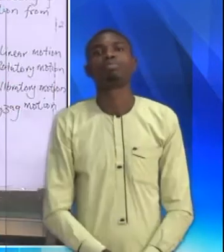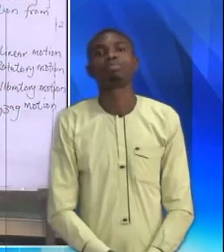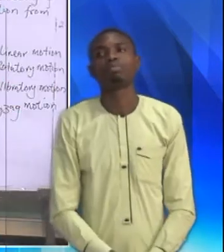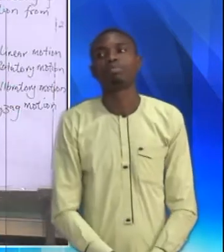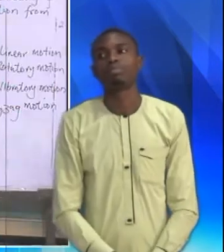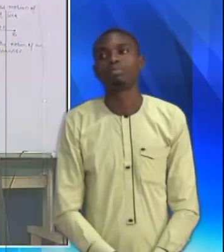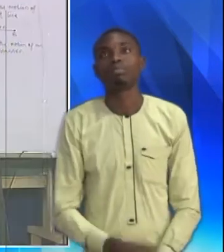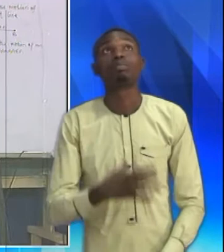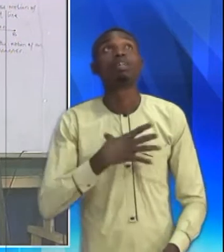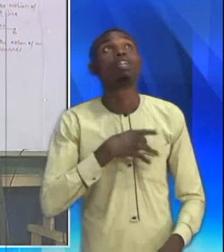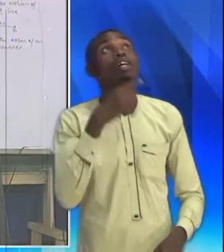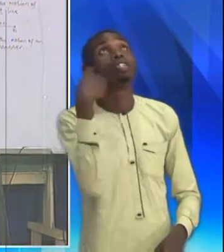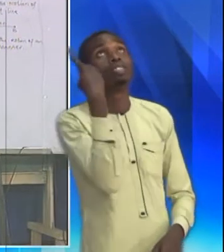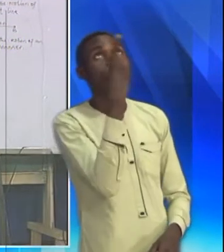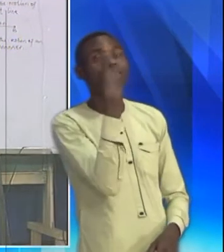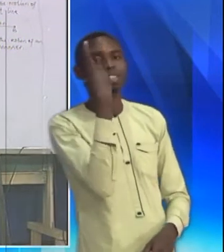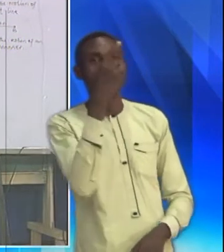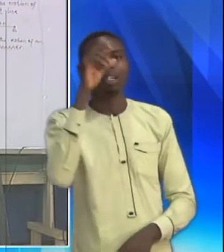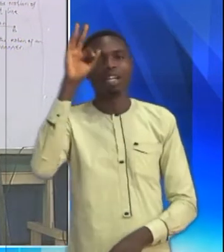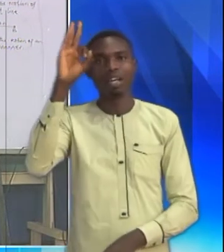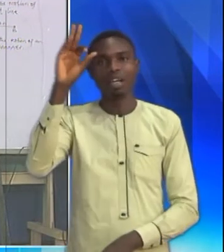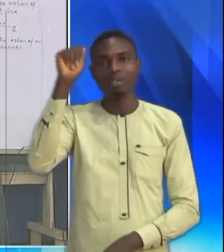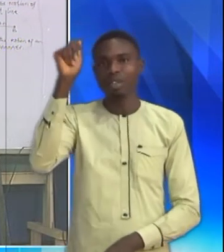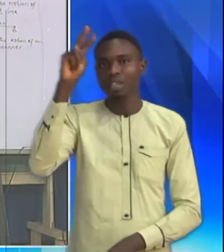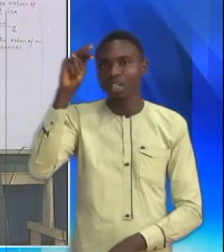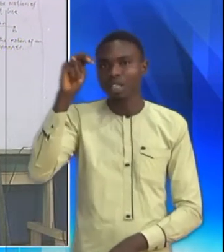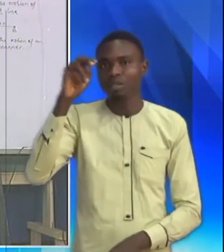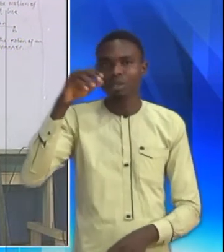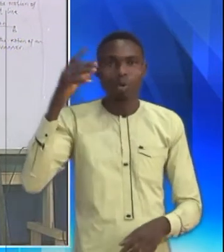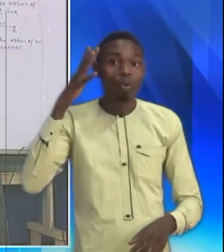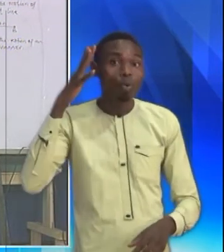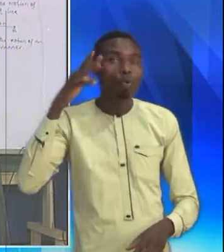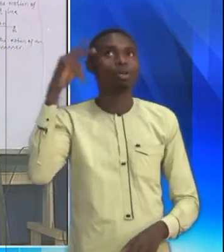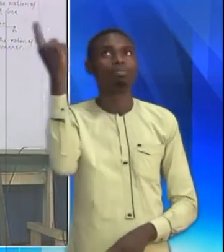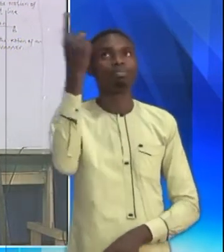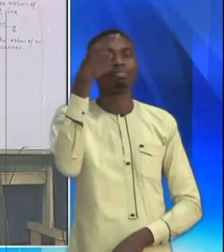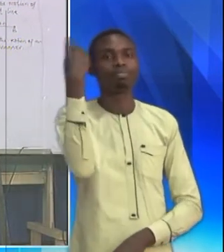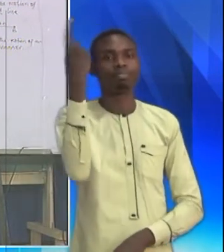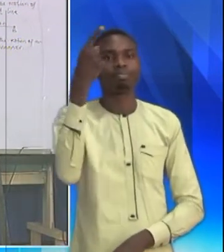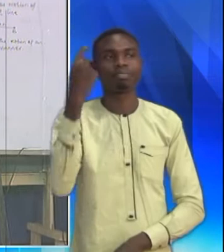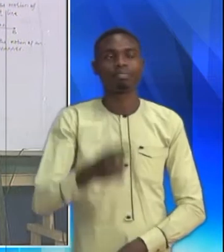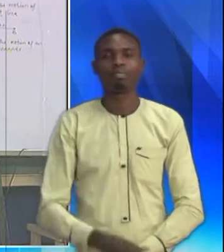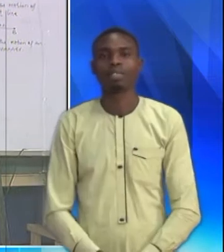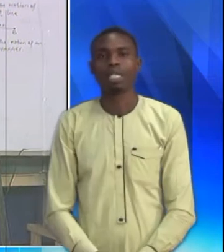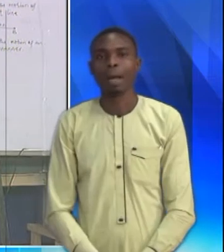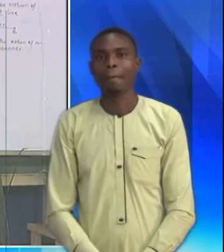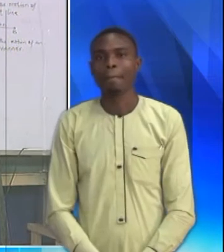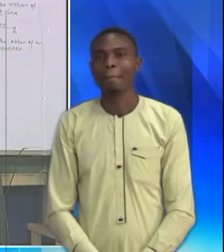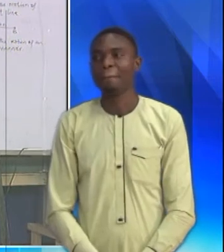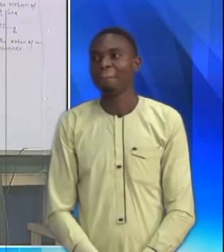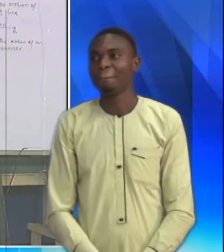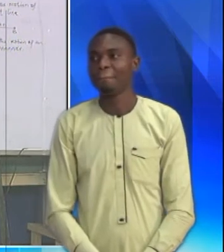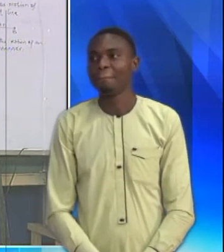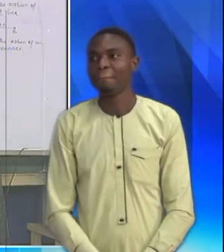of your ceiling fan. Children, the motion of your ceiling fan is another example of circulatory